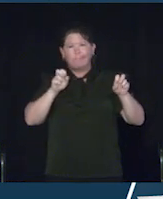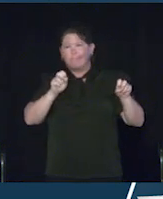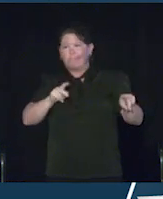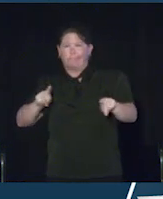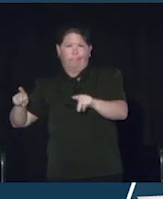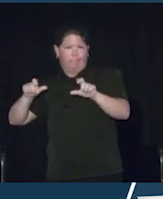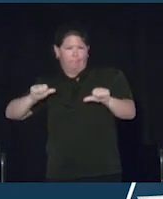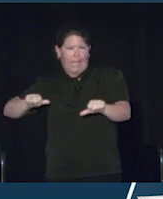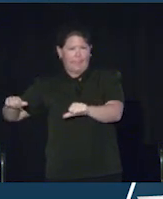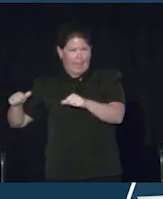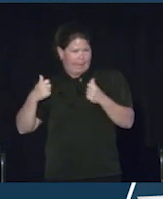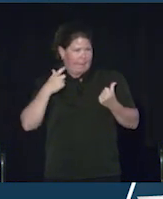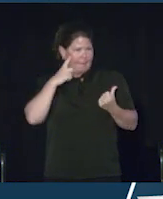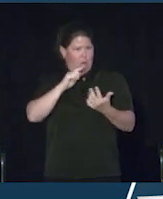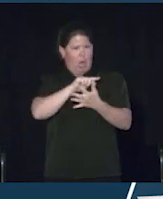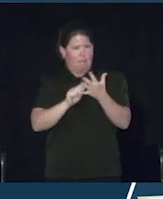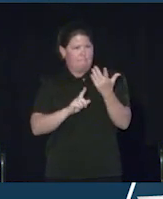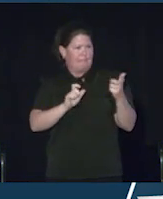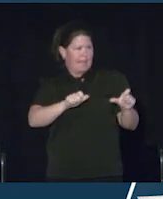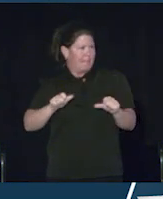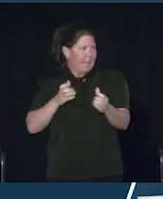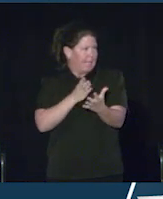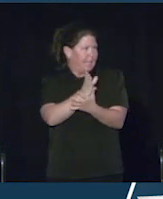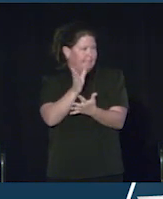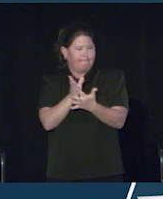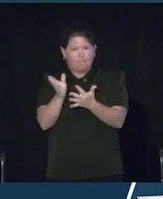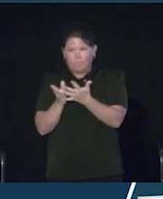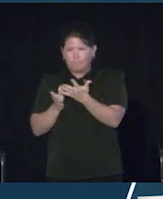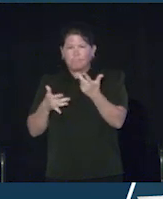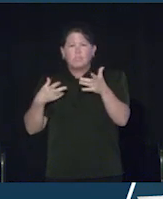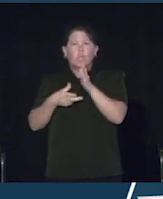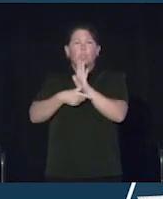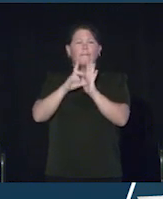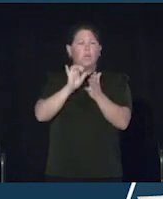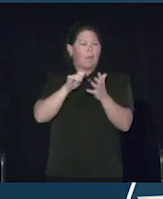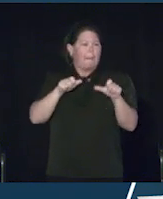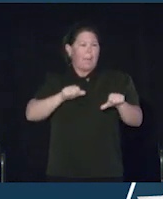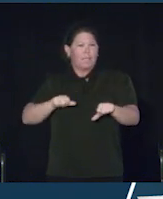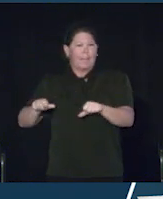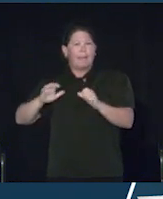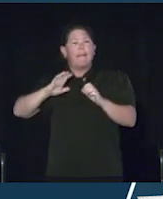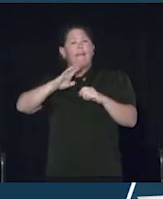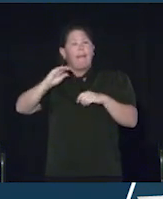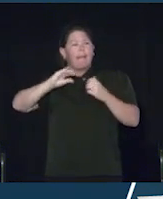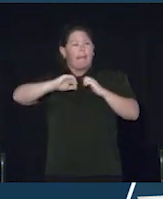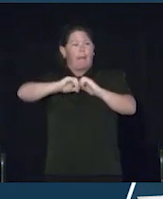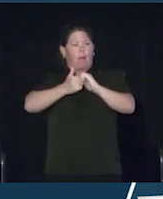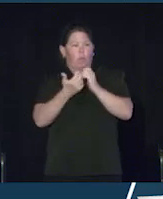this afternoon, we're going to go over some of those possibilities and how to enroll.